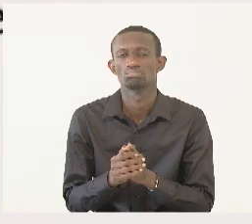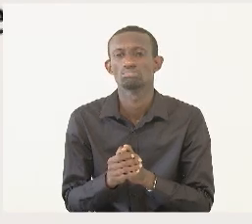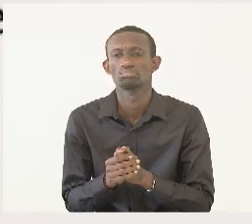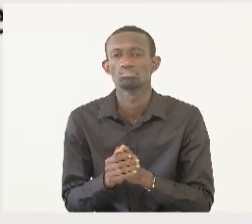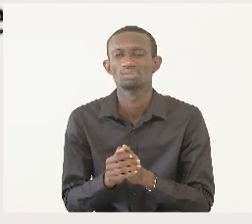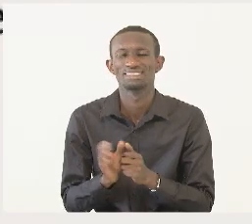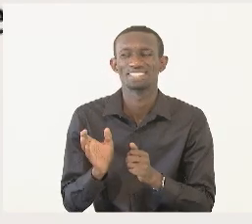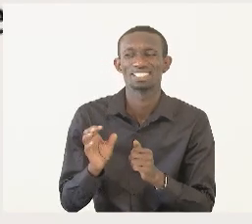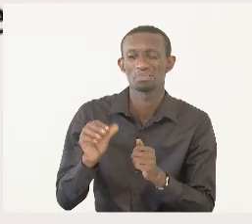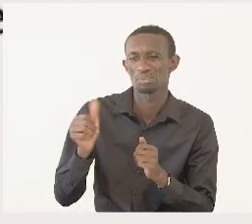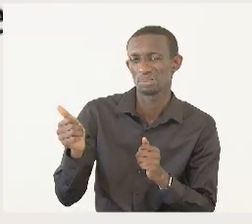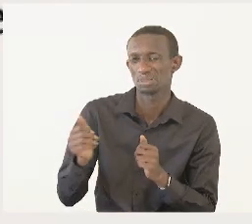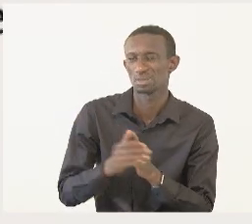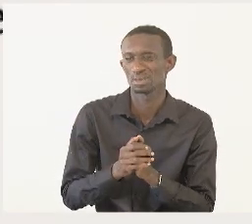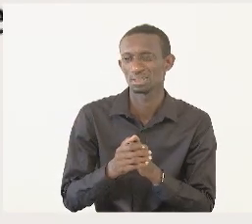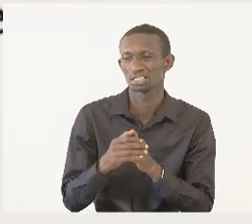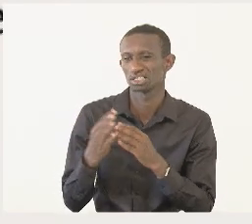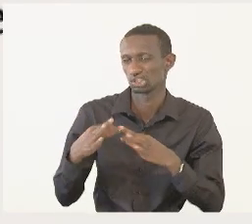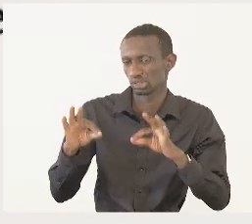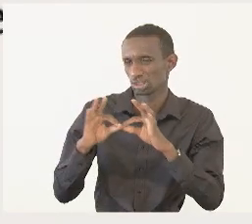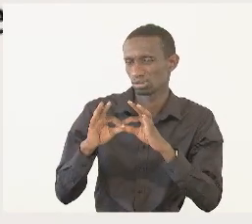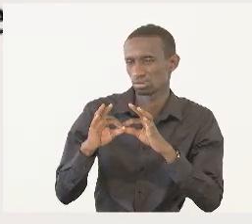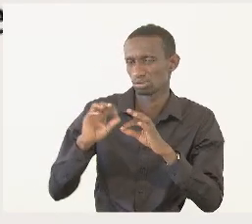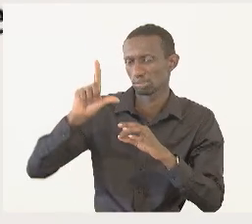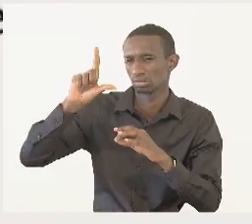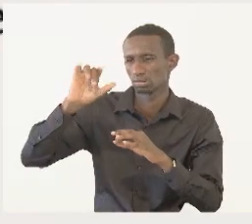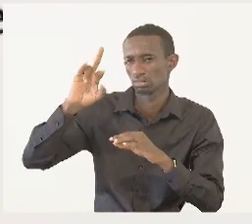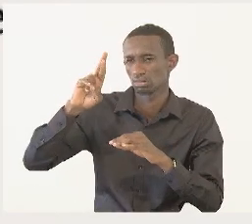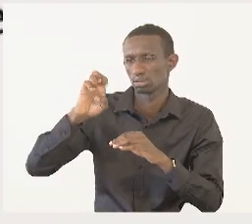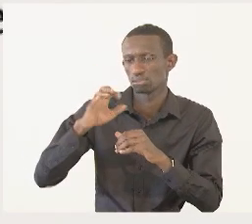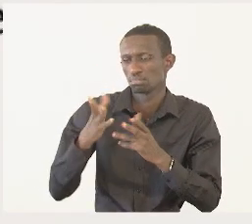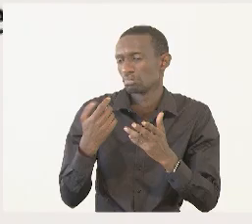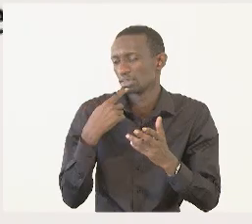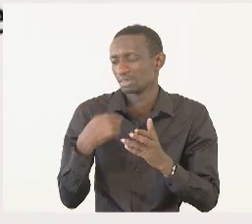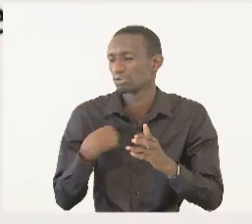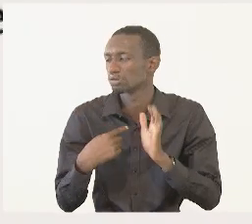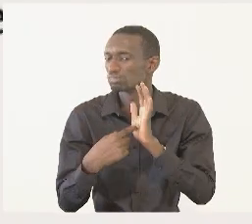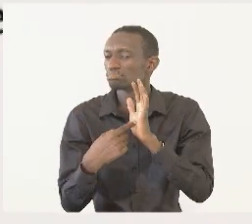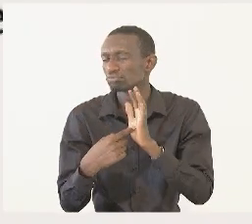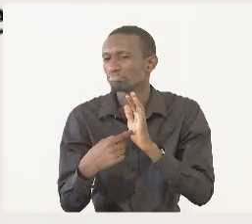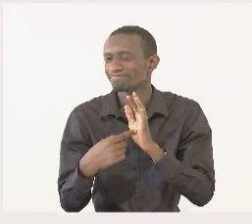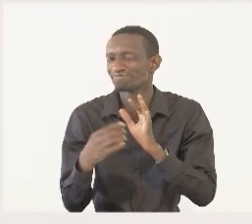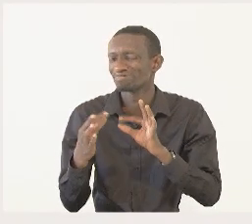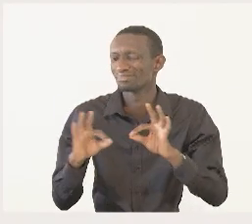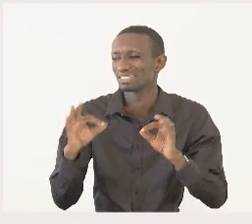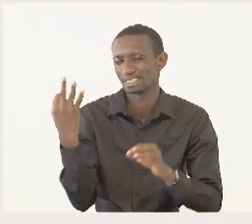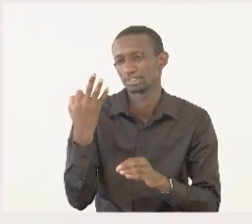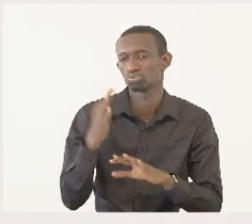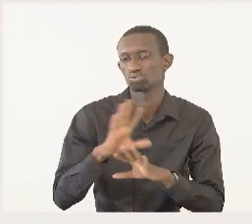major functions of the liver, but I made almost like 3 functions of the liver. If we have to go back